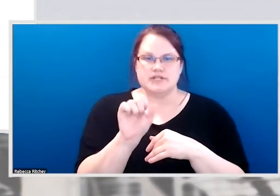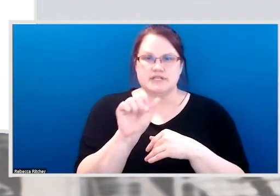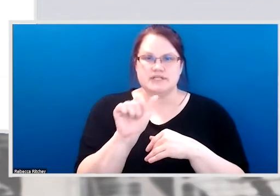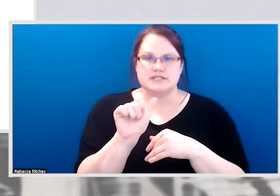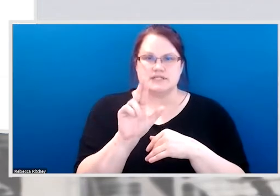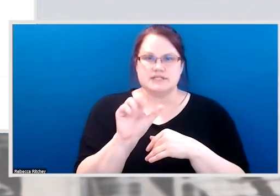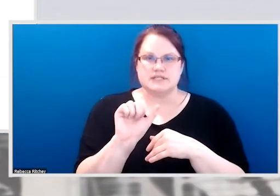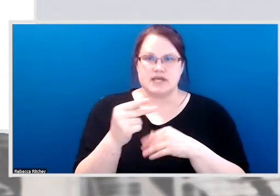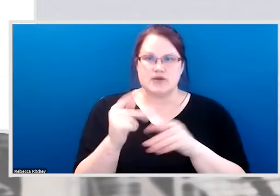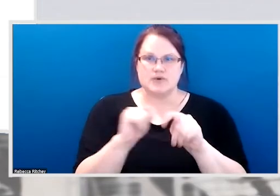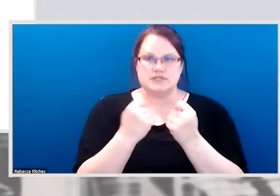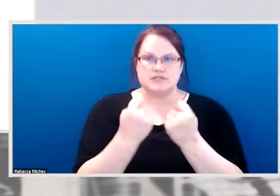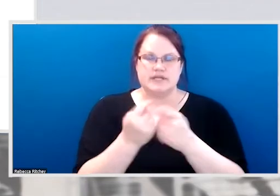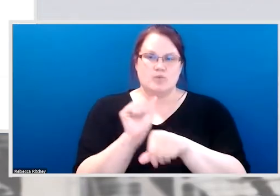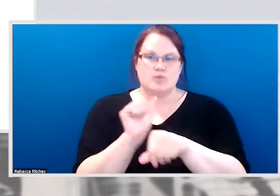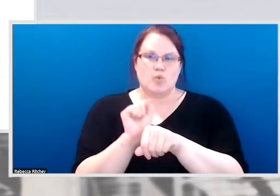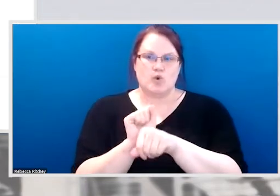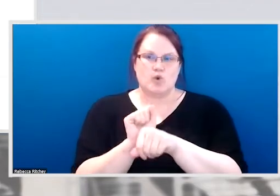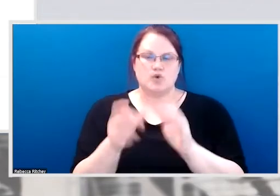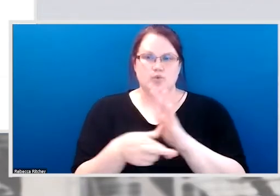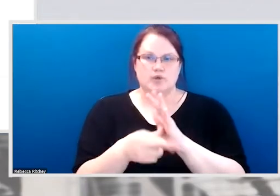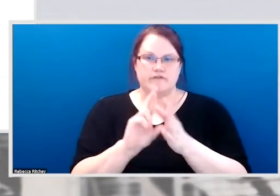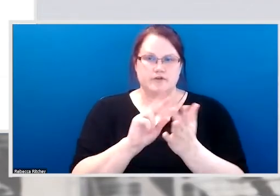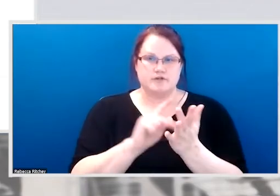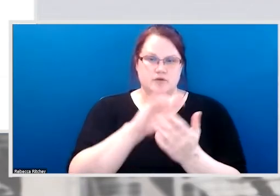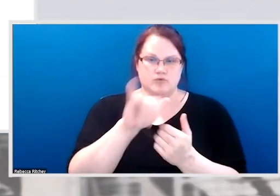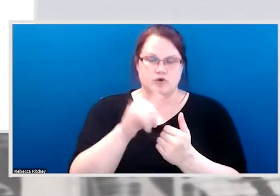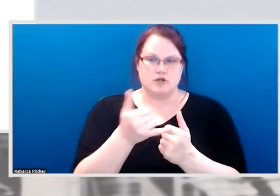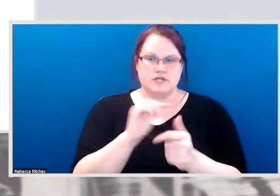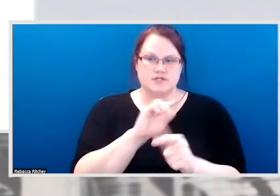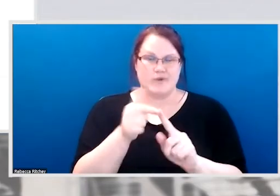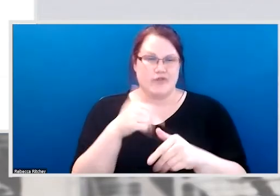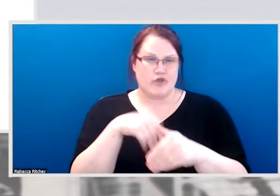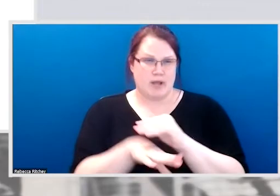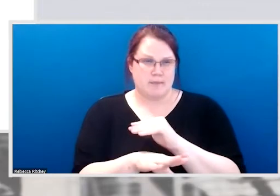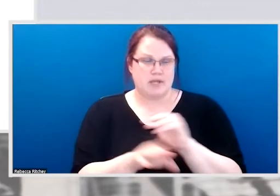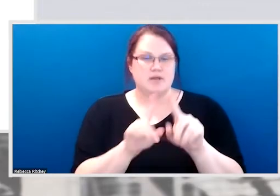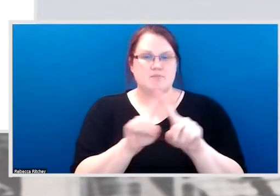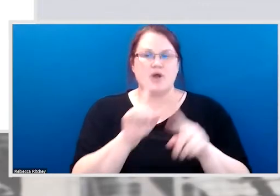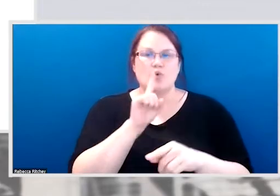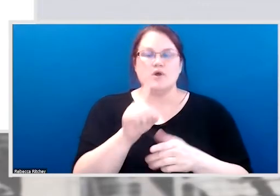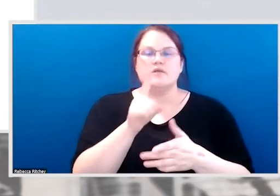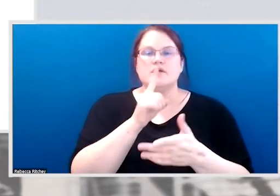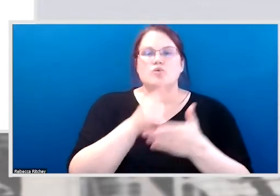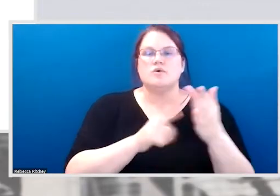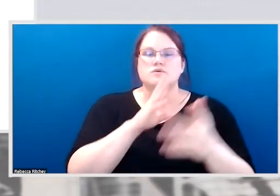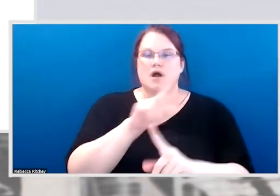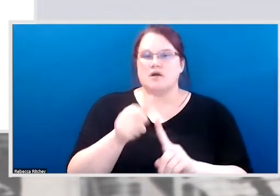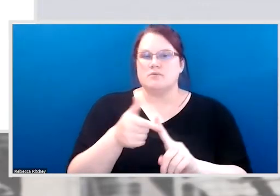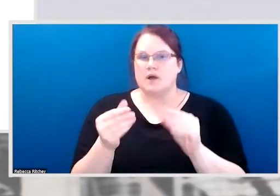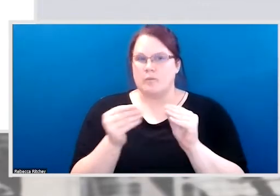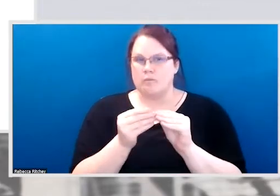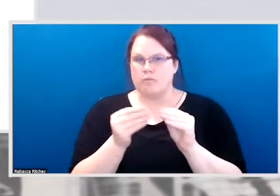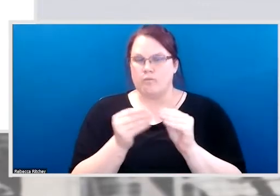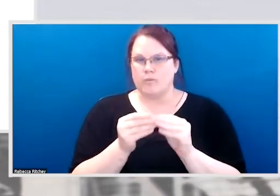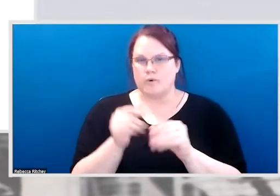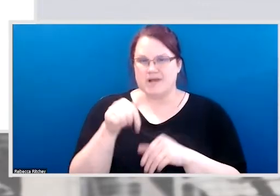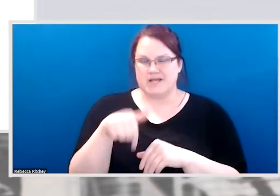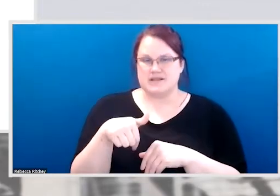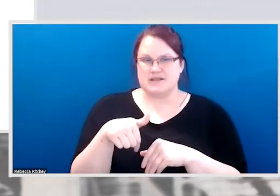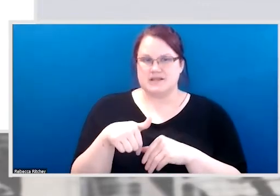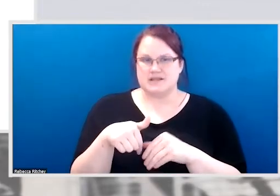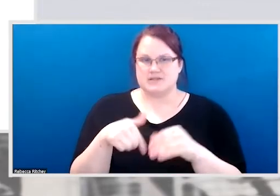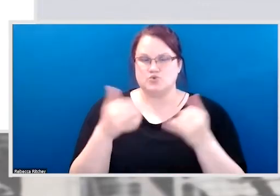work around reviews of projects as they are coming in. But really what we'll talk about a little bit more in this